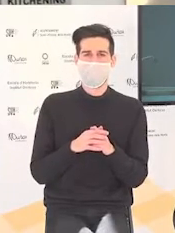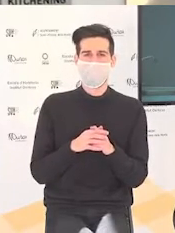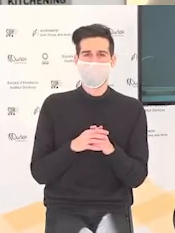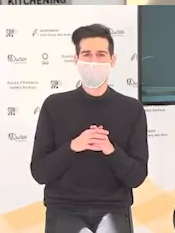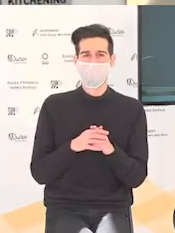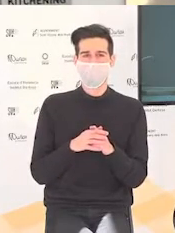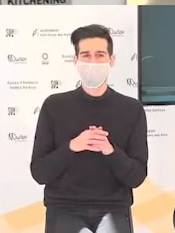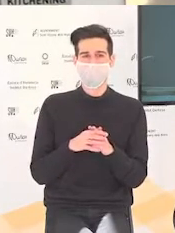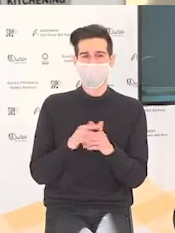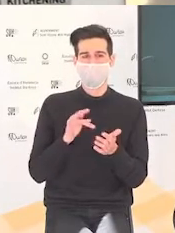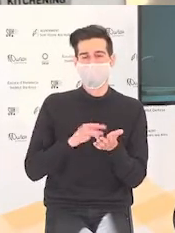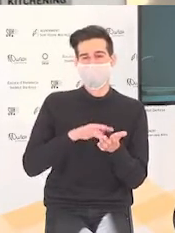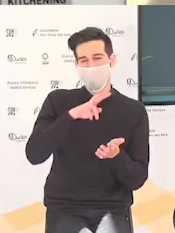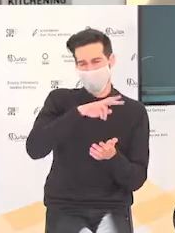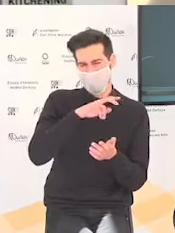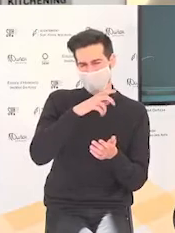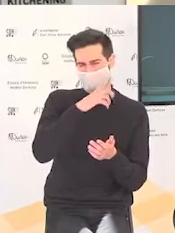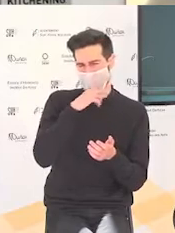el olor.